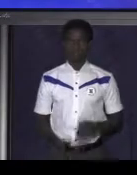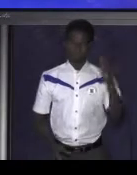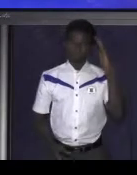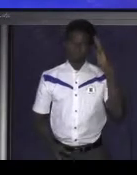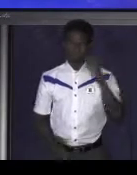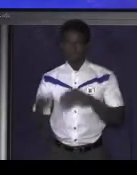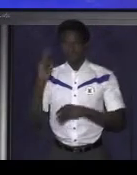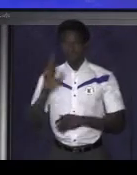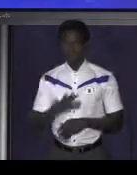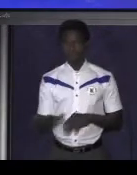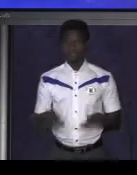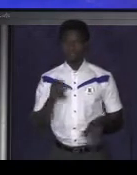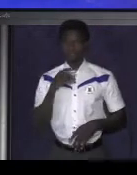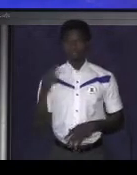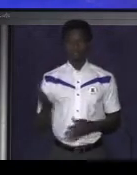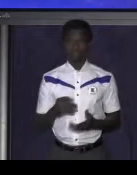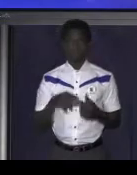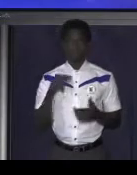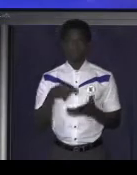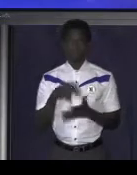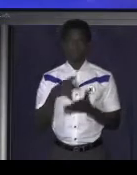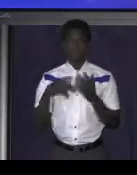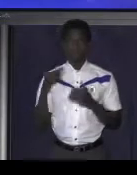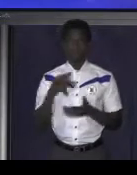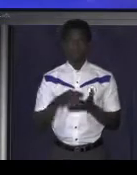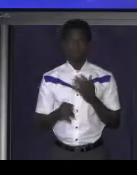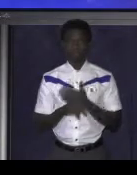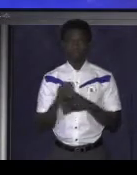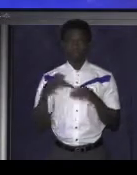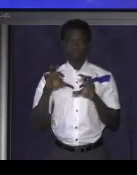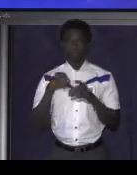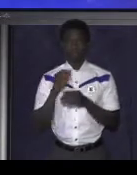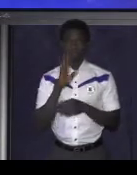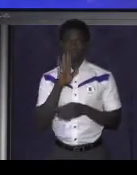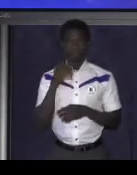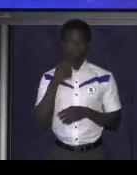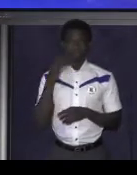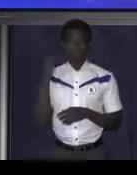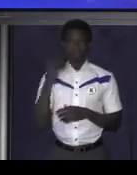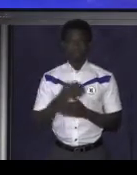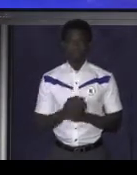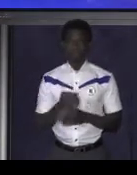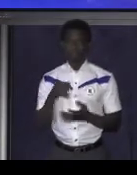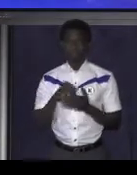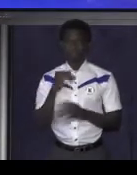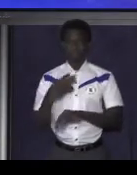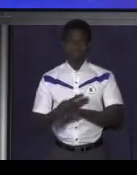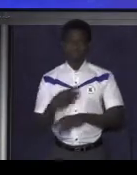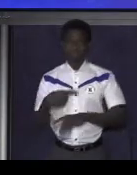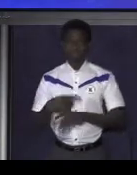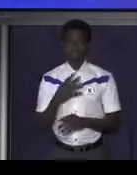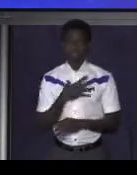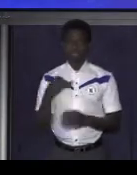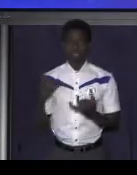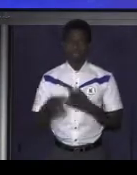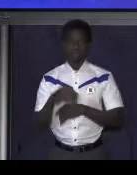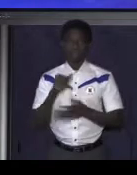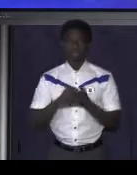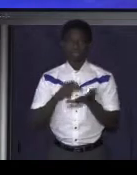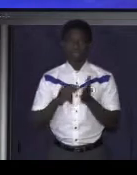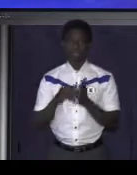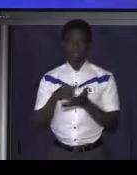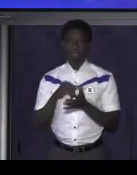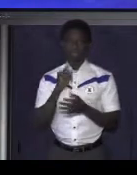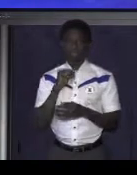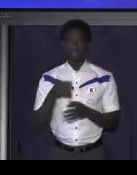Hello, children. You're welcome to this segment of the program, The Classroom in Your Home. It is mathematics time, and today that